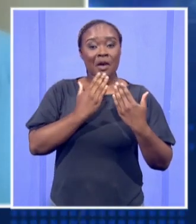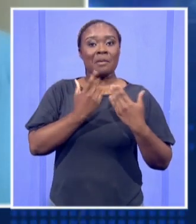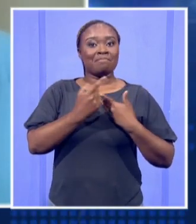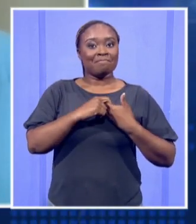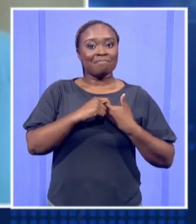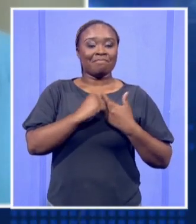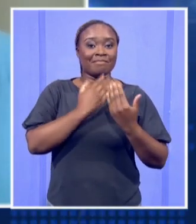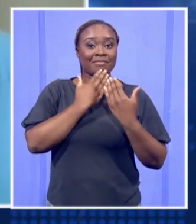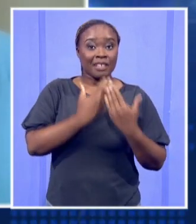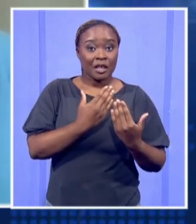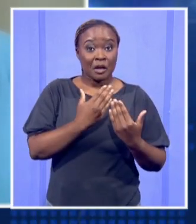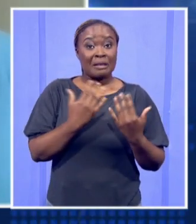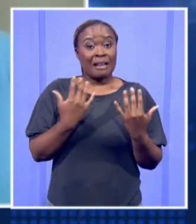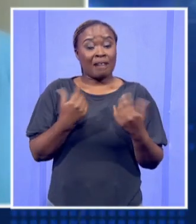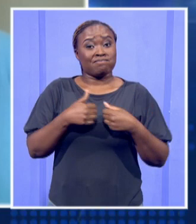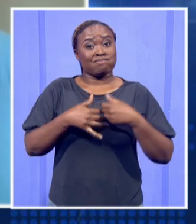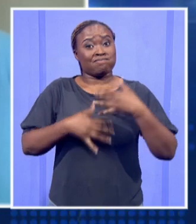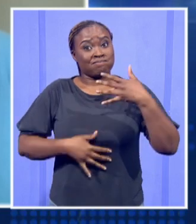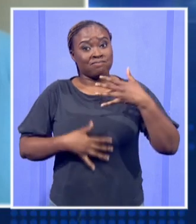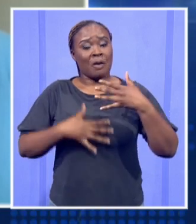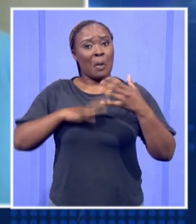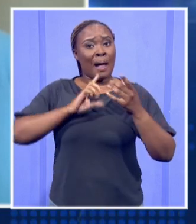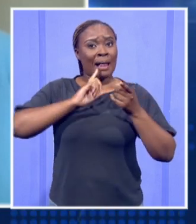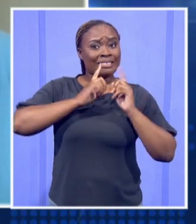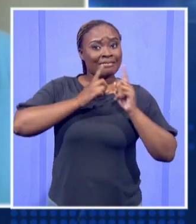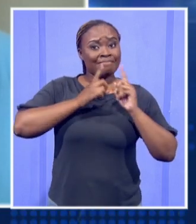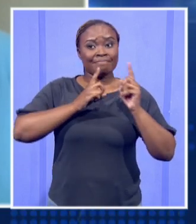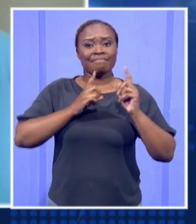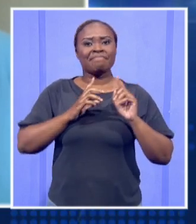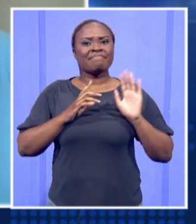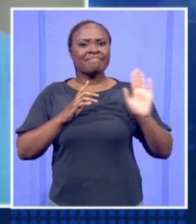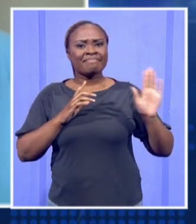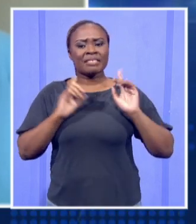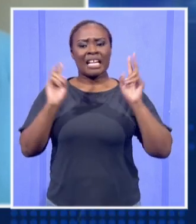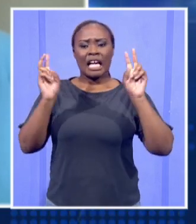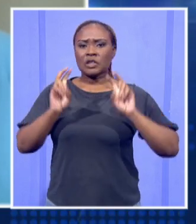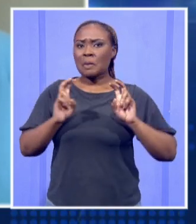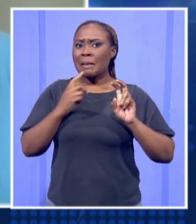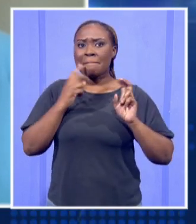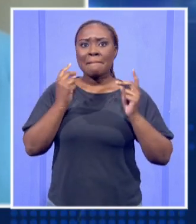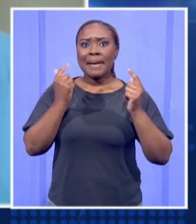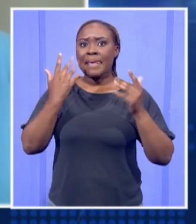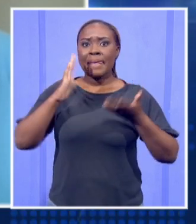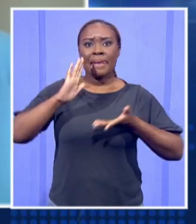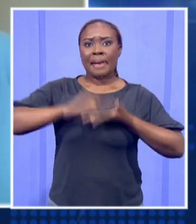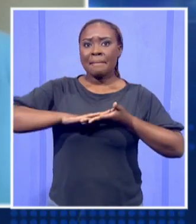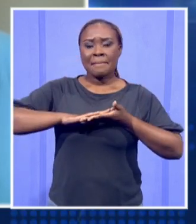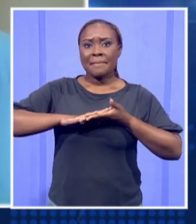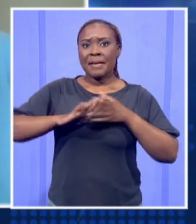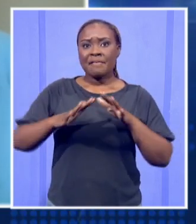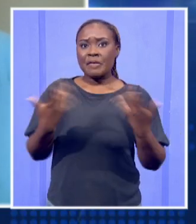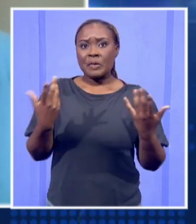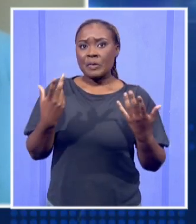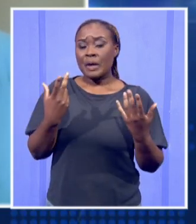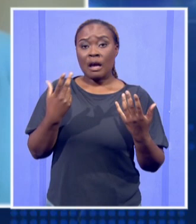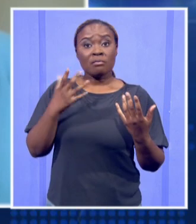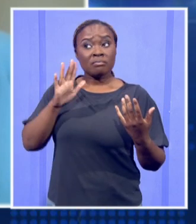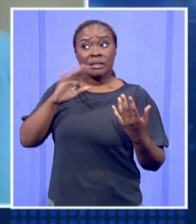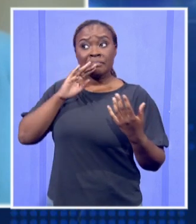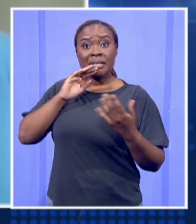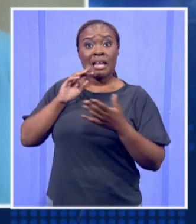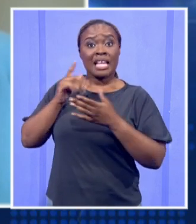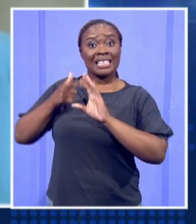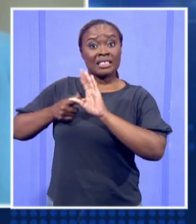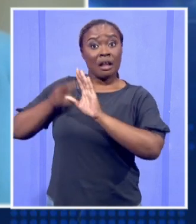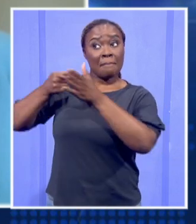for joining us. There really is so much to discuss here. Eskom says it's run out of money to buy diesel. What does that mean for electricity